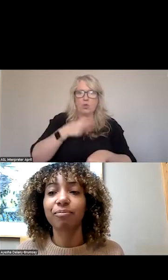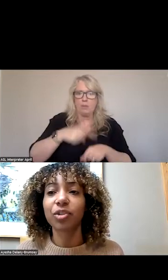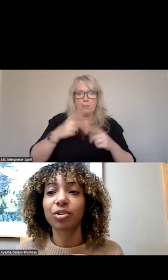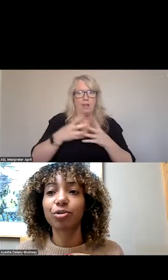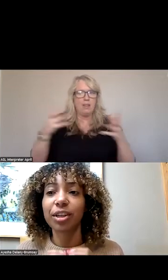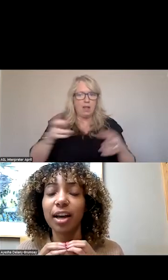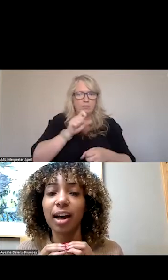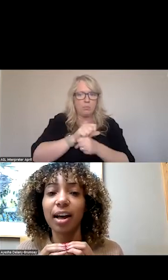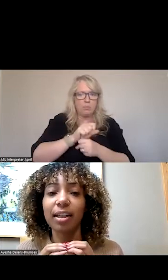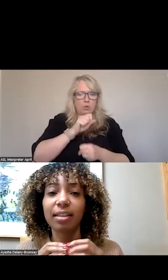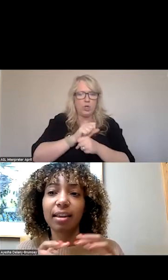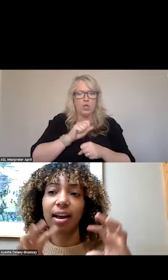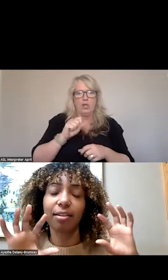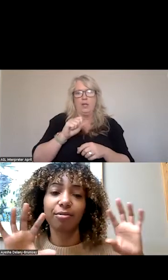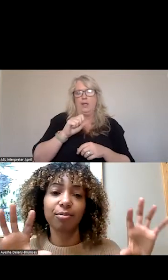around using